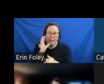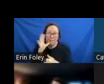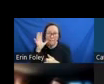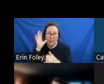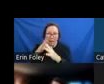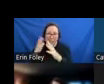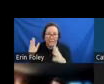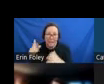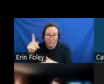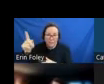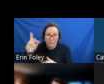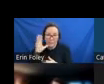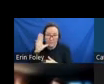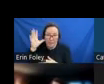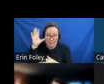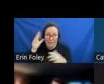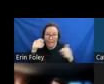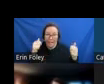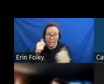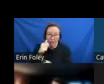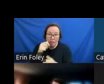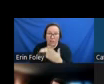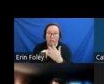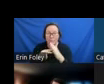example, living with mom and dad, is